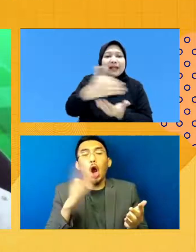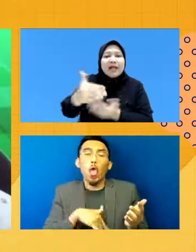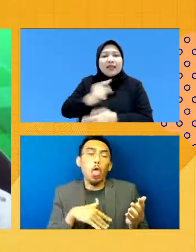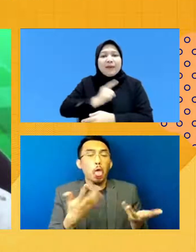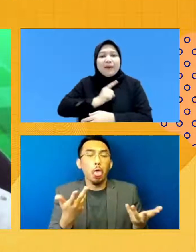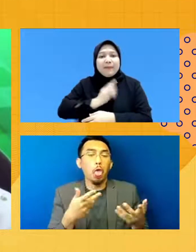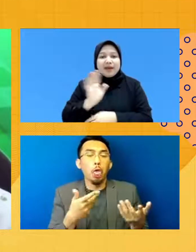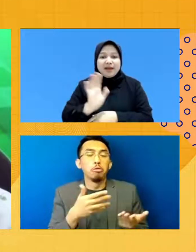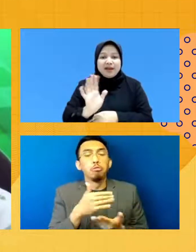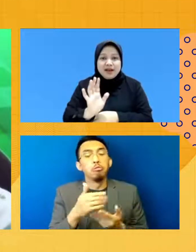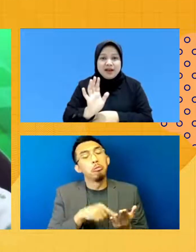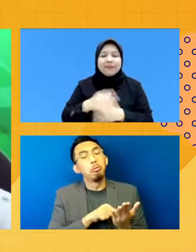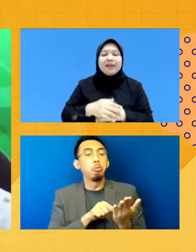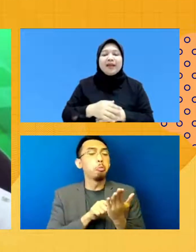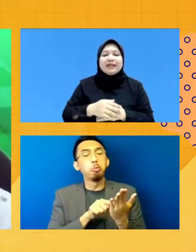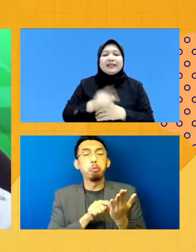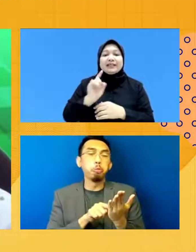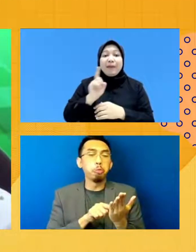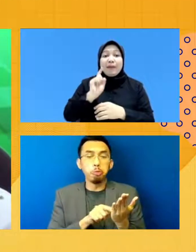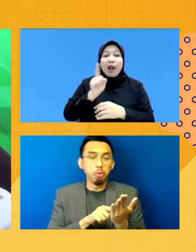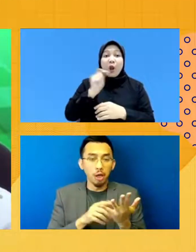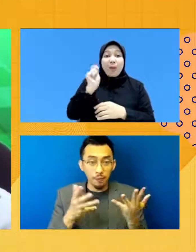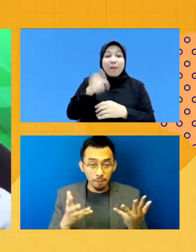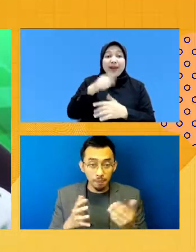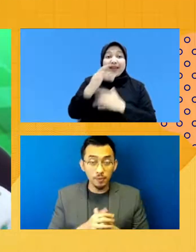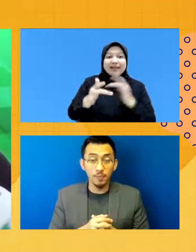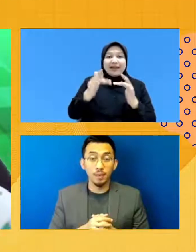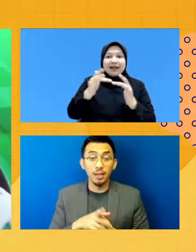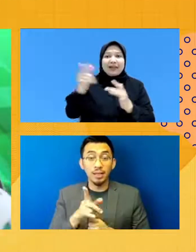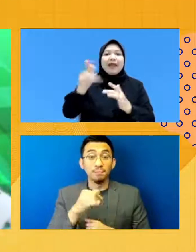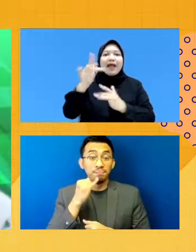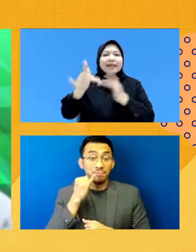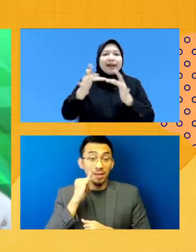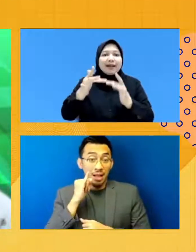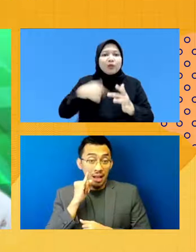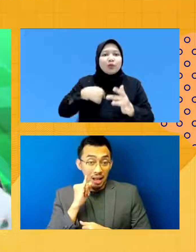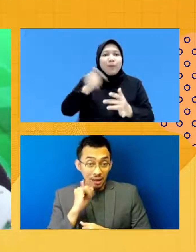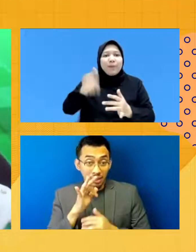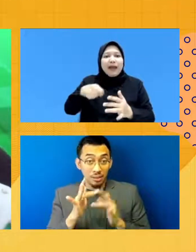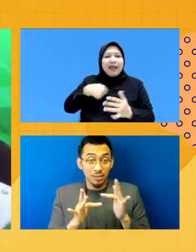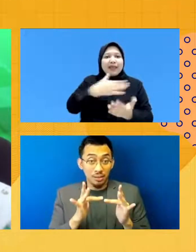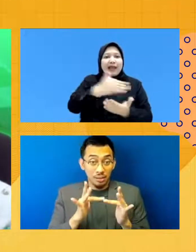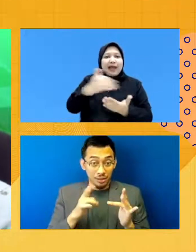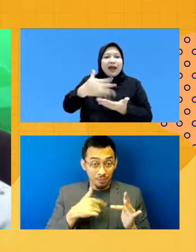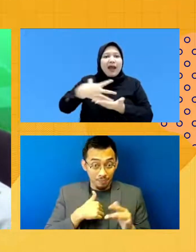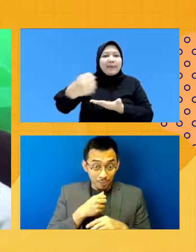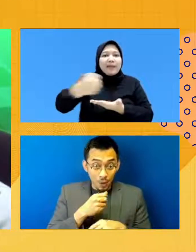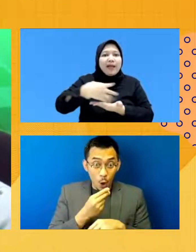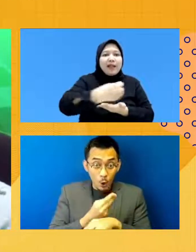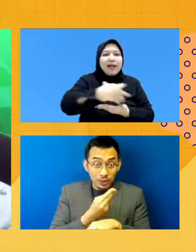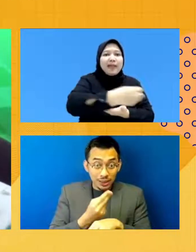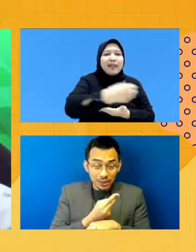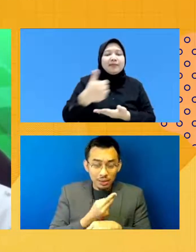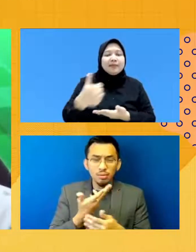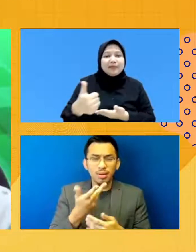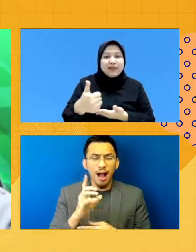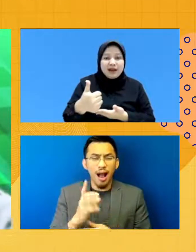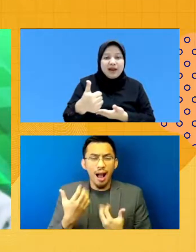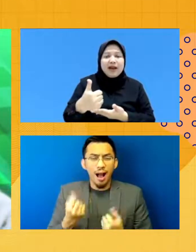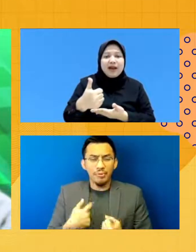on us through the internet providers. So when you use this internet, and when